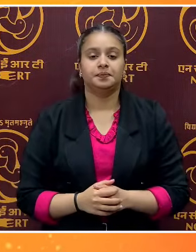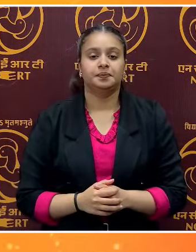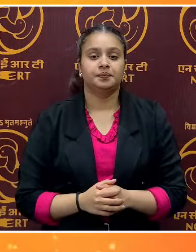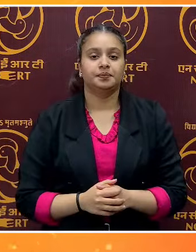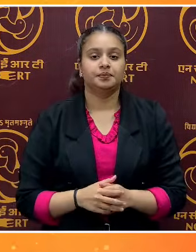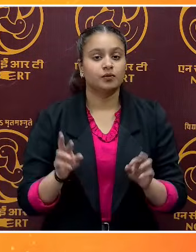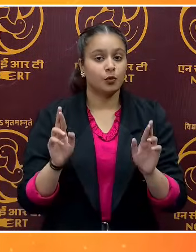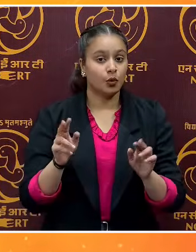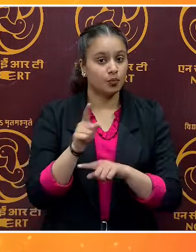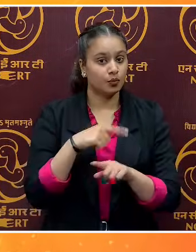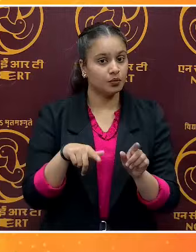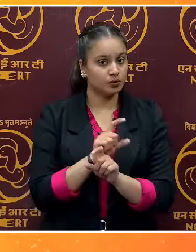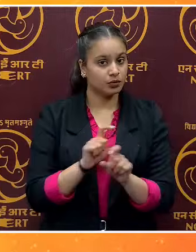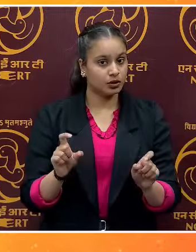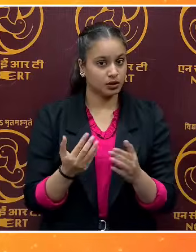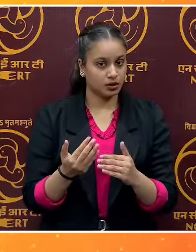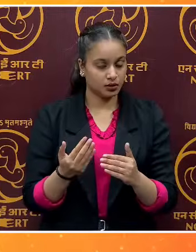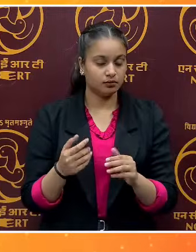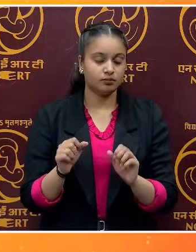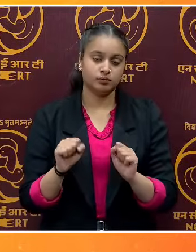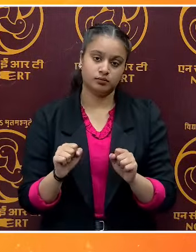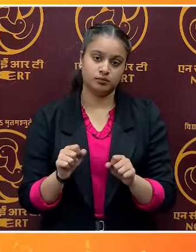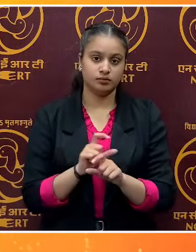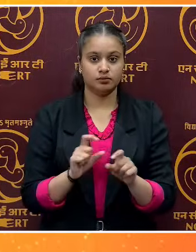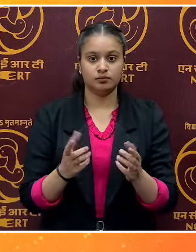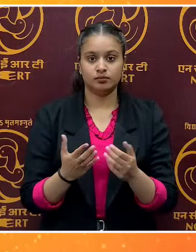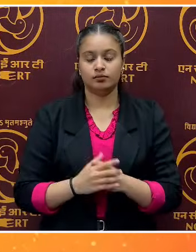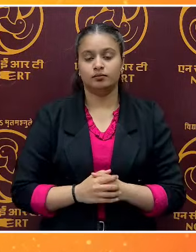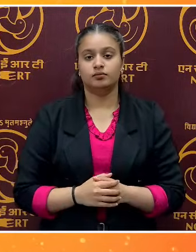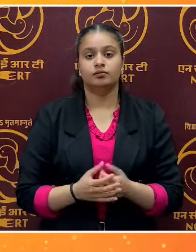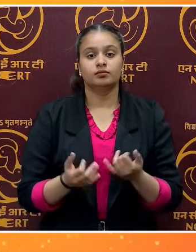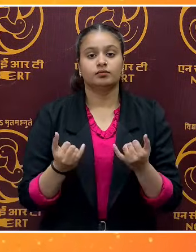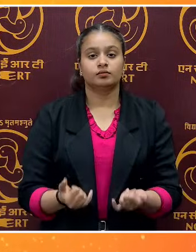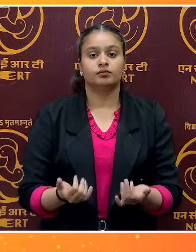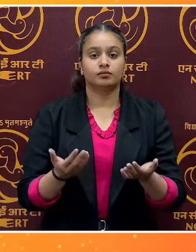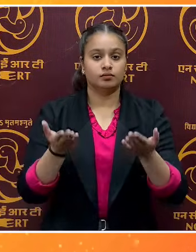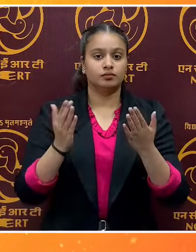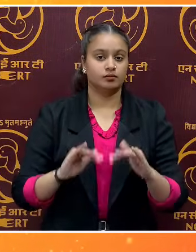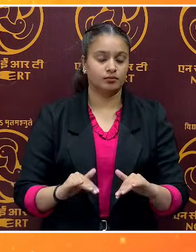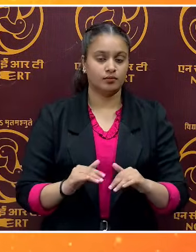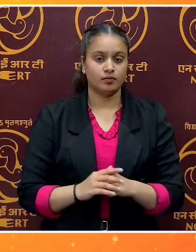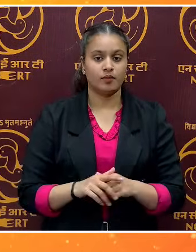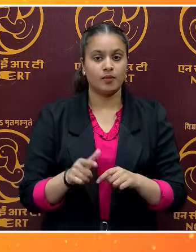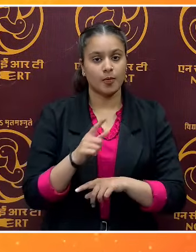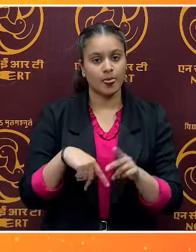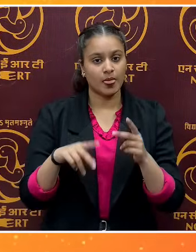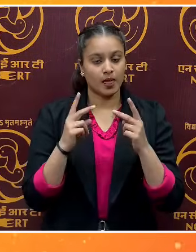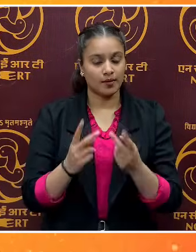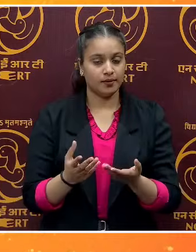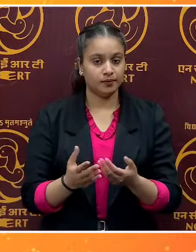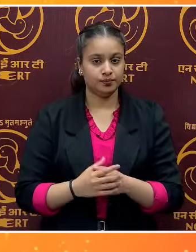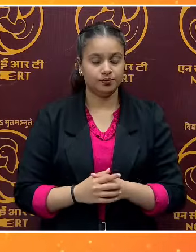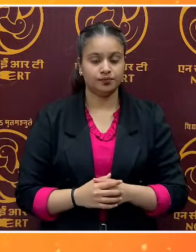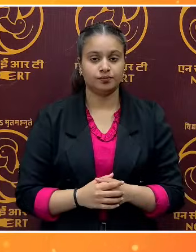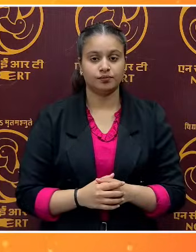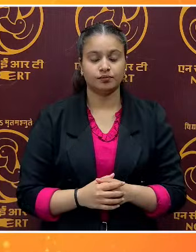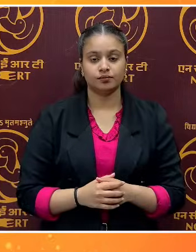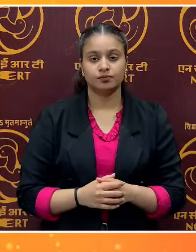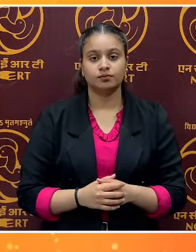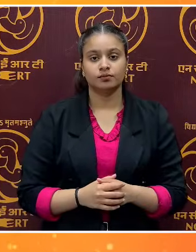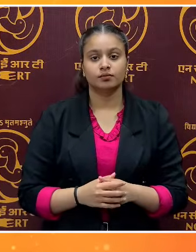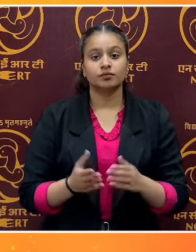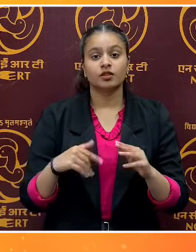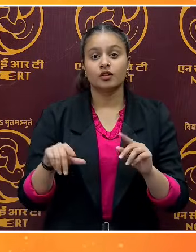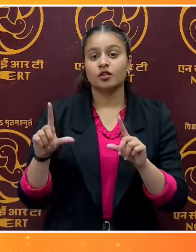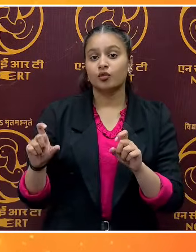I hope it is clear, children. Very much clear. Okay. Now, we have another one. As you can see, Renuji, we have another